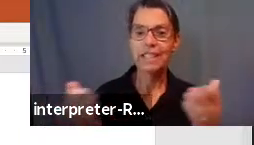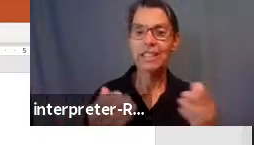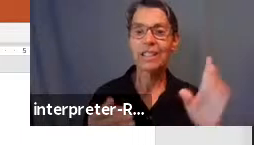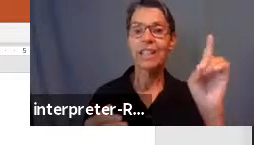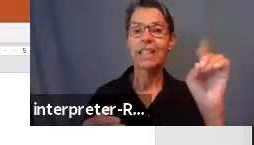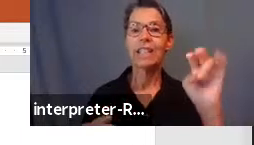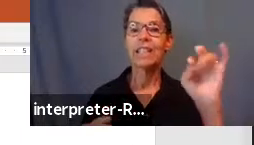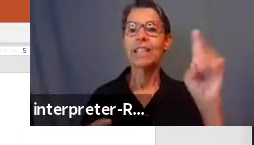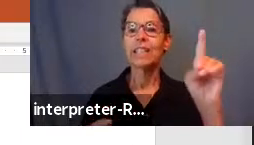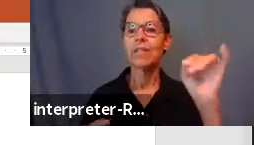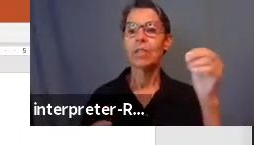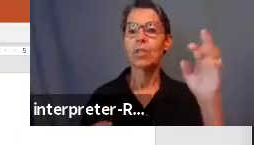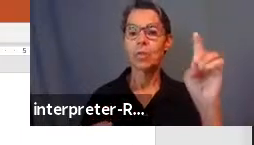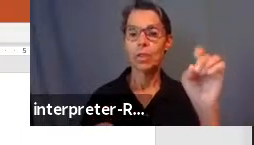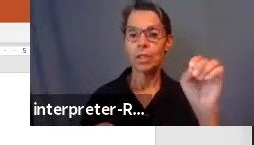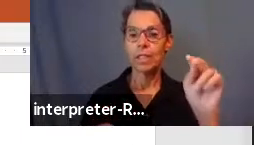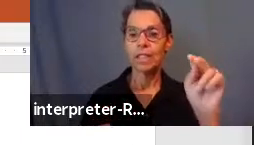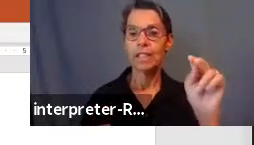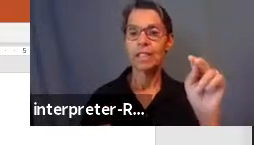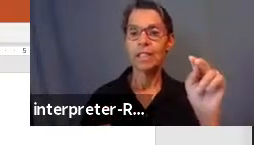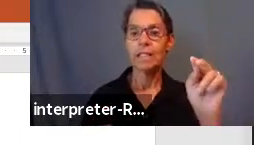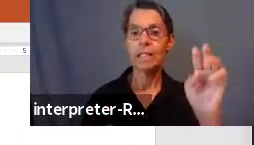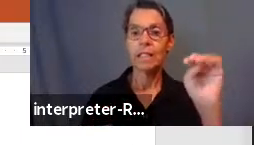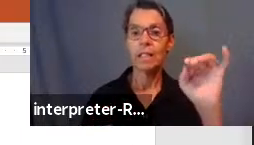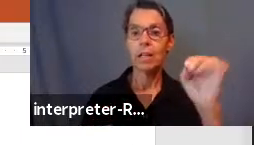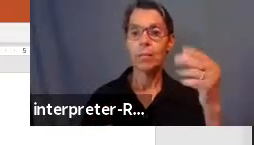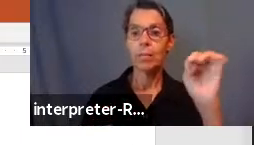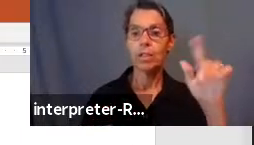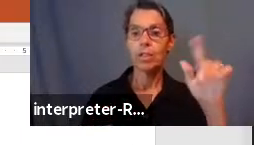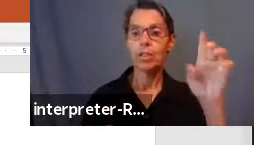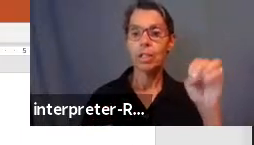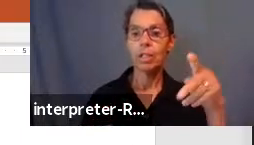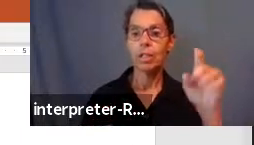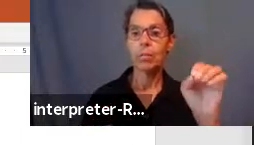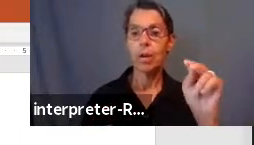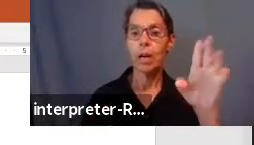David Jordan, Michelle Ponce,